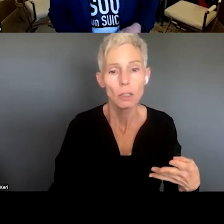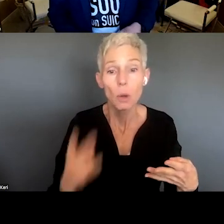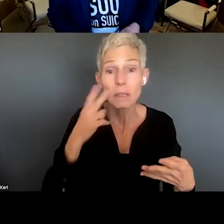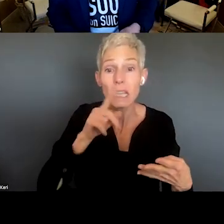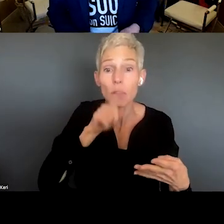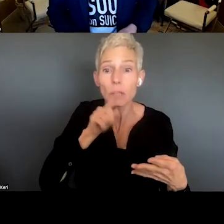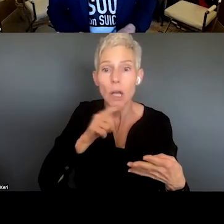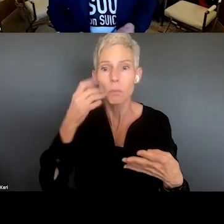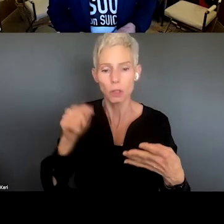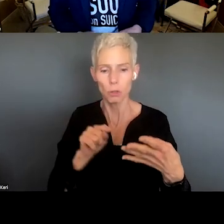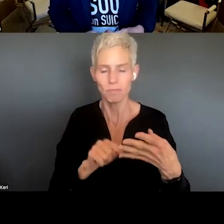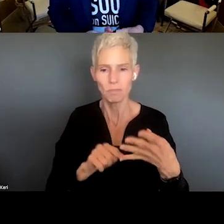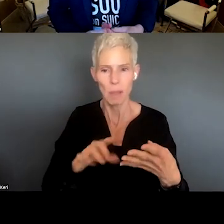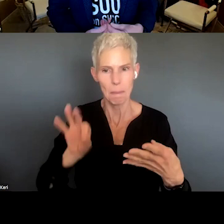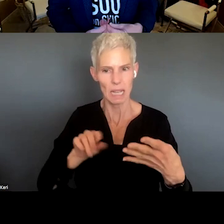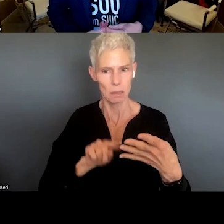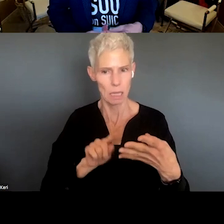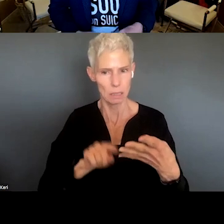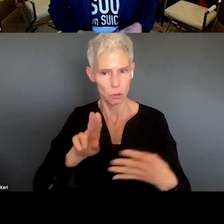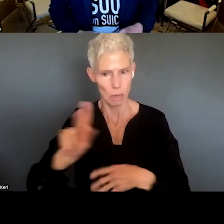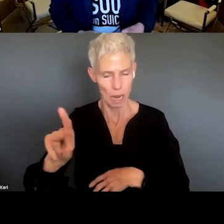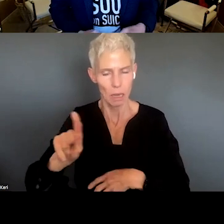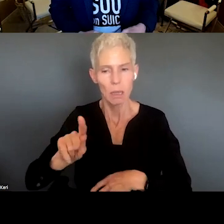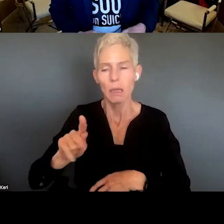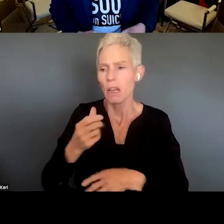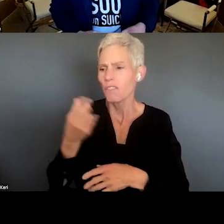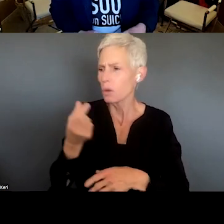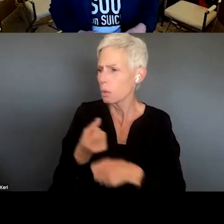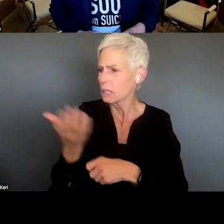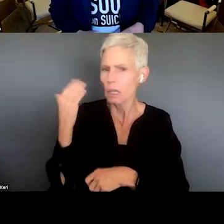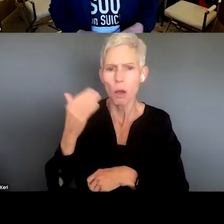United Kingdom, and we did show a video in the pre-show a few weeks ago